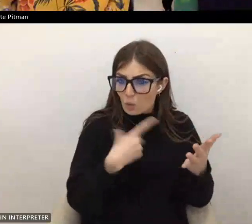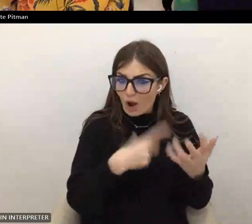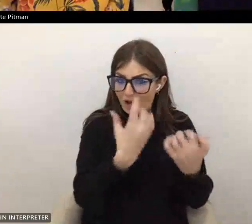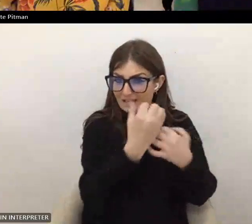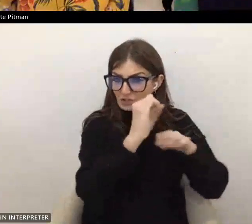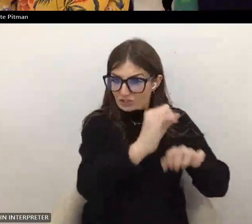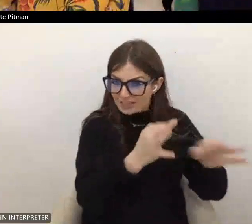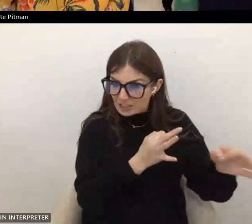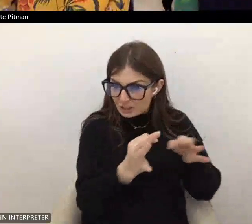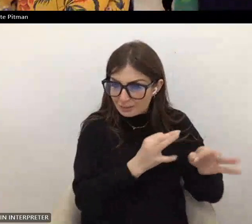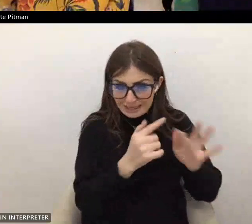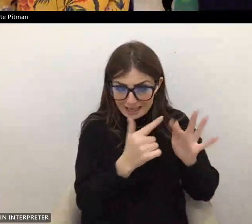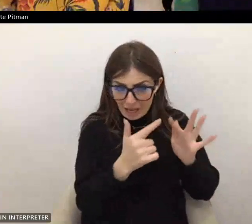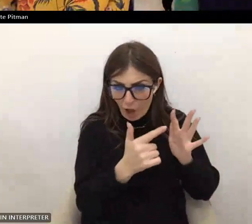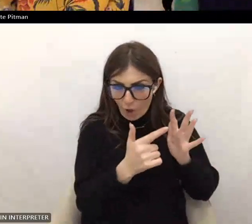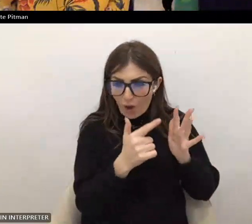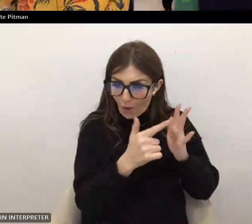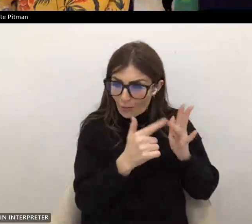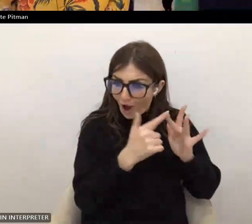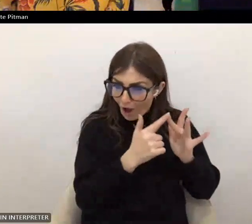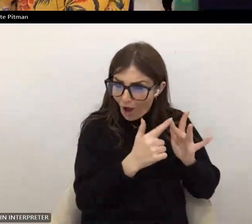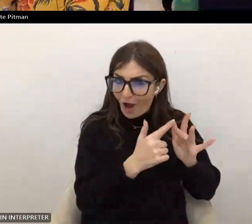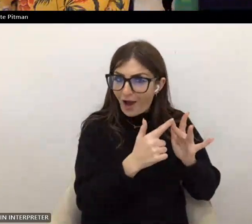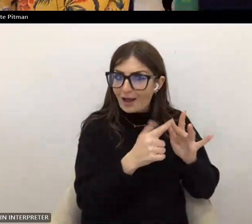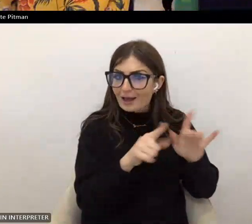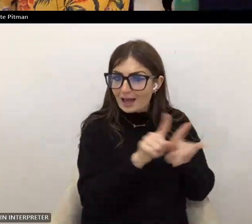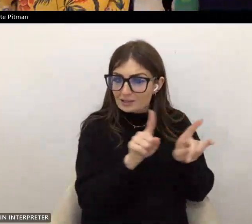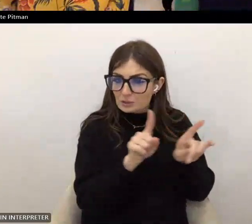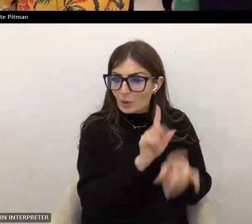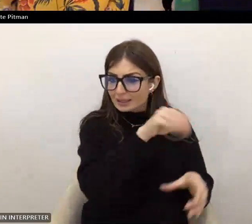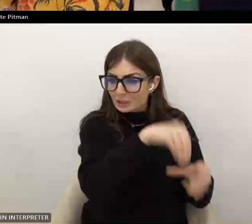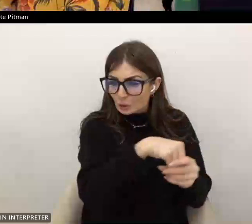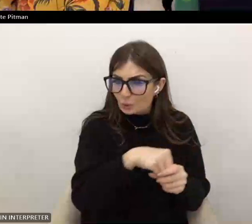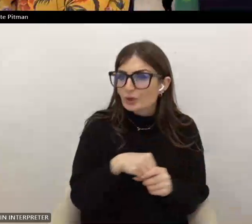an EOI round?